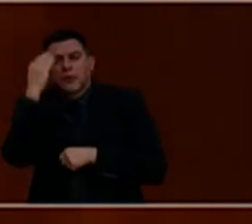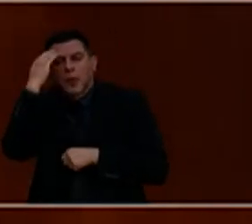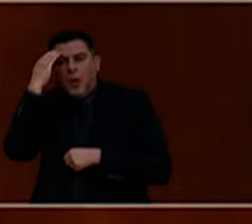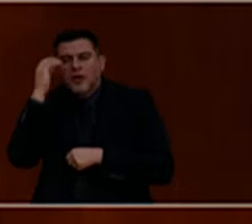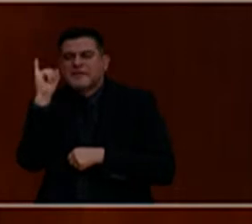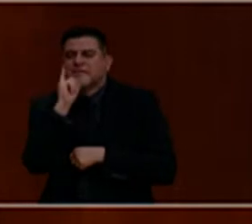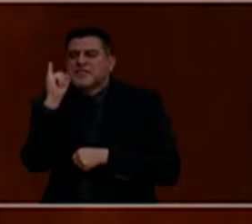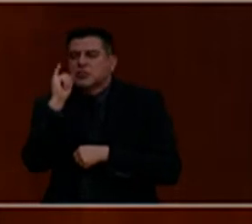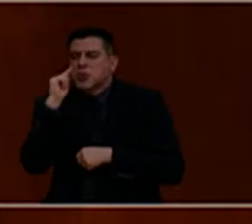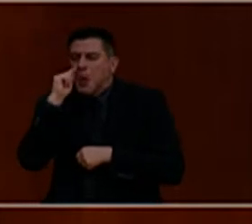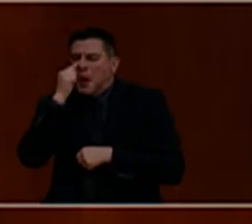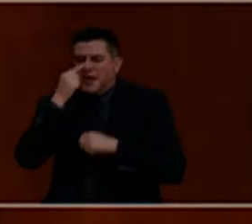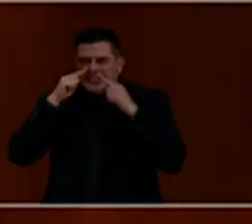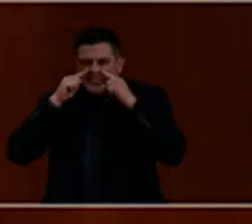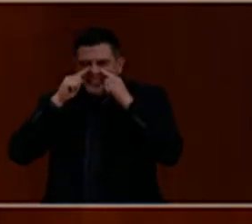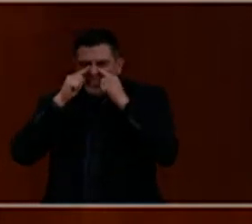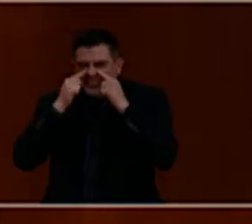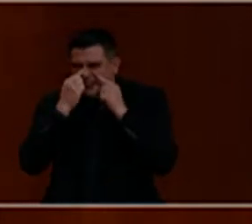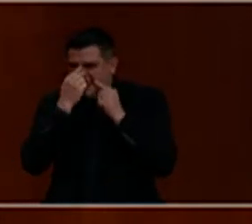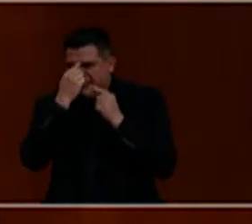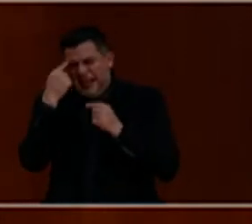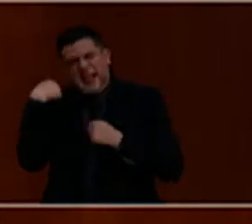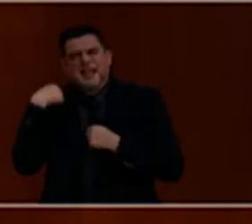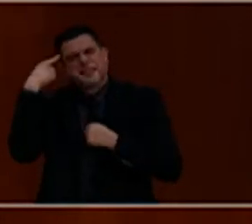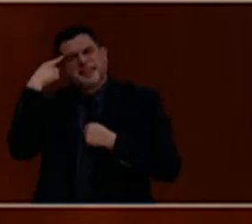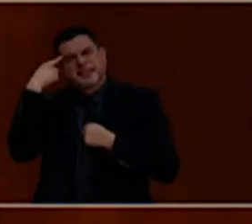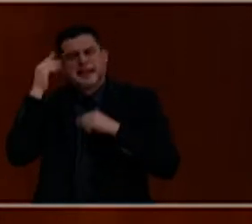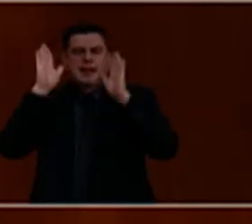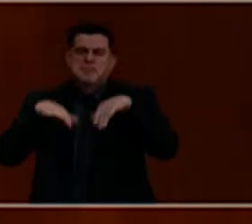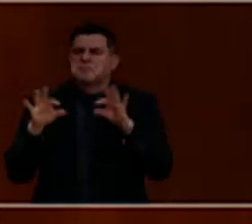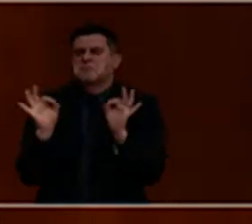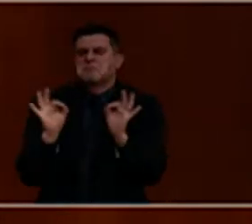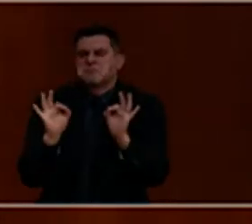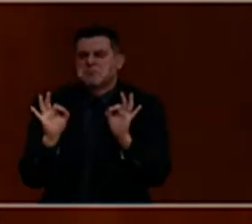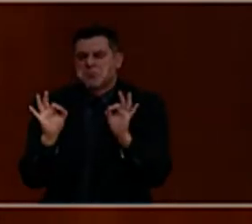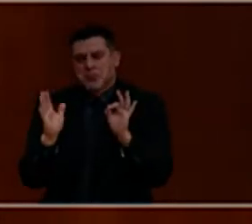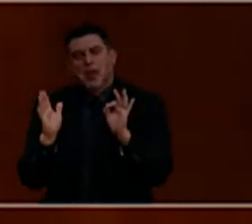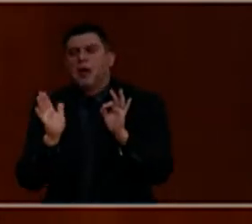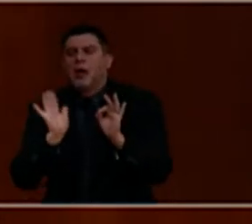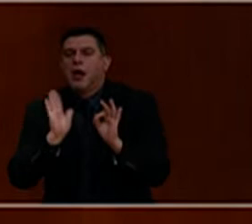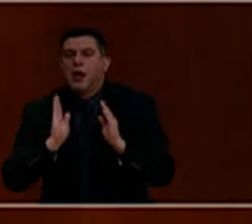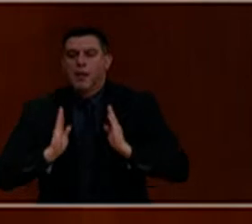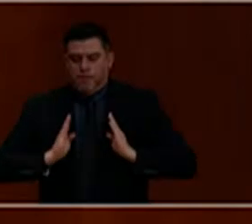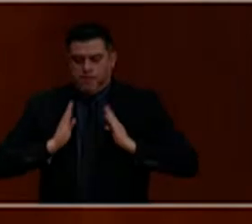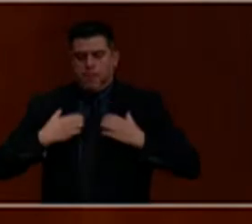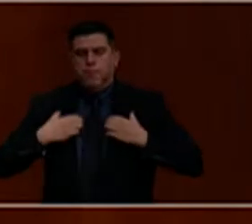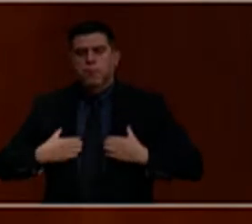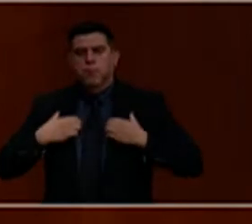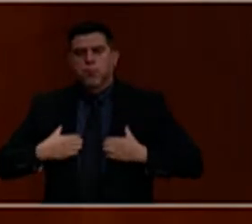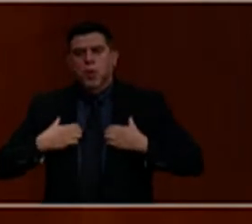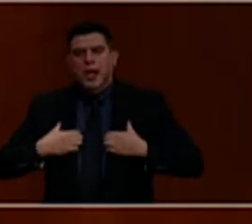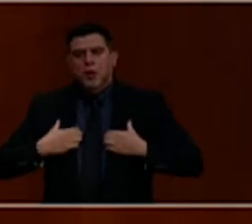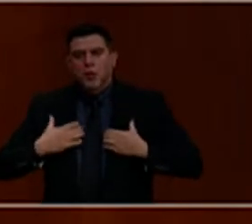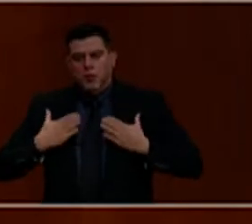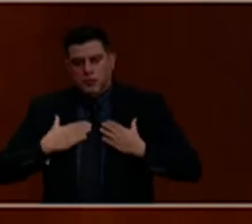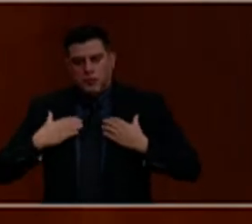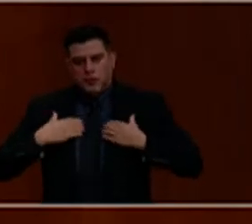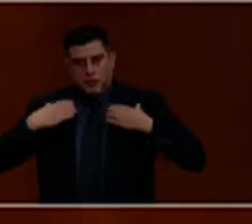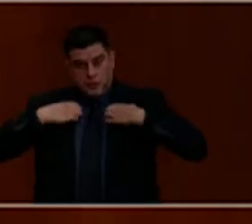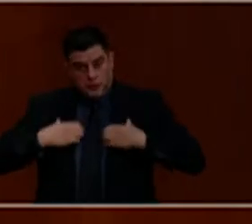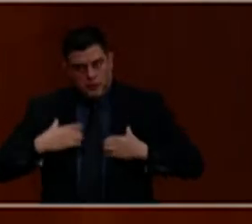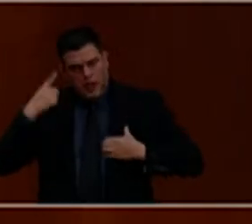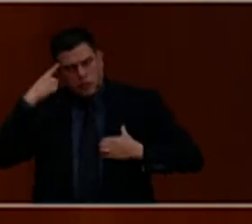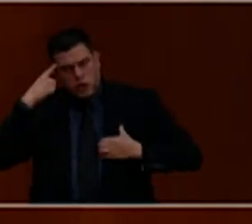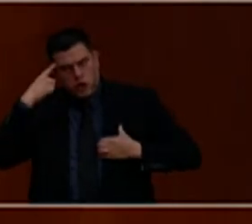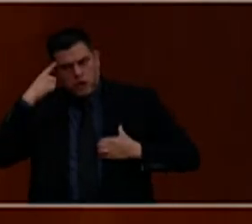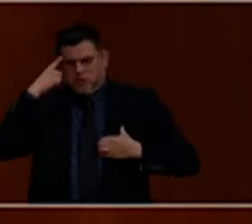And then the next day I had gotten so progressively worse that it ended up in at the hospital. And I was the